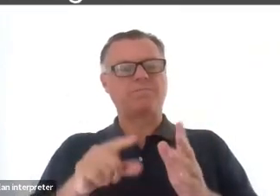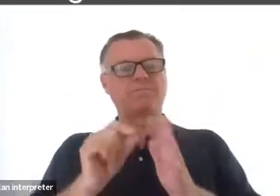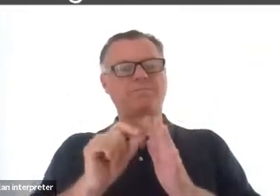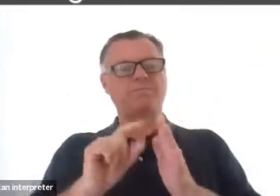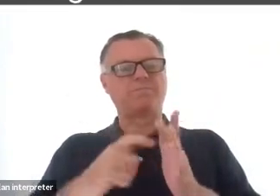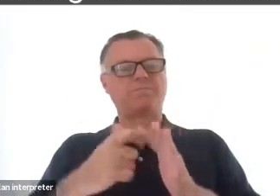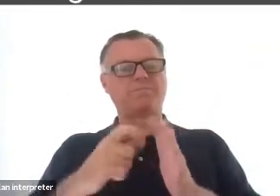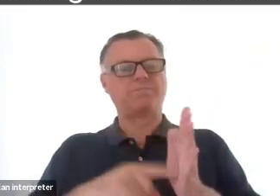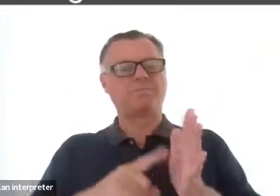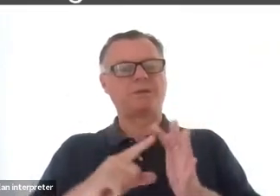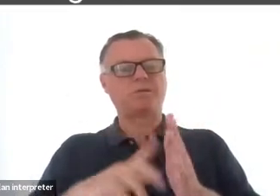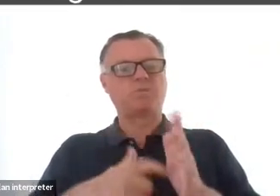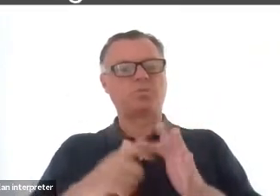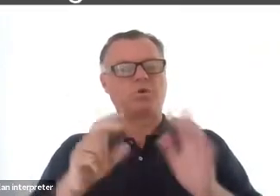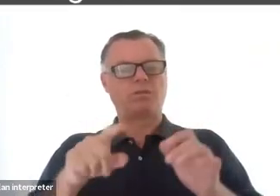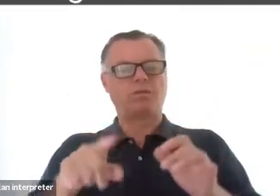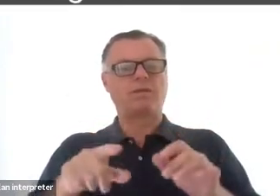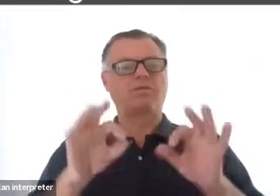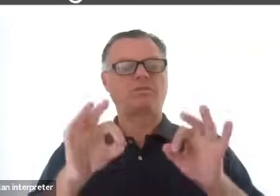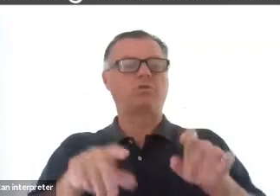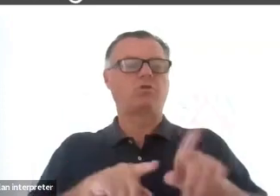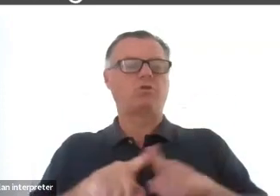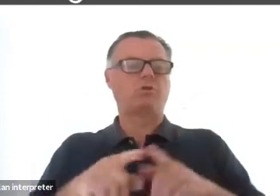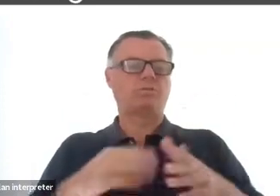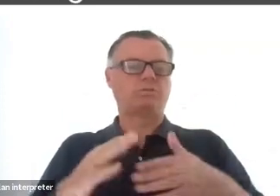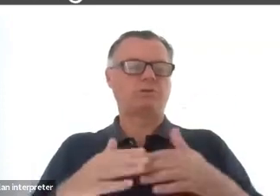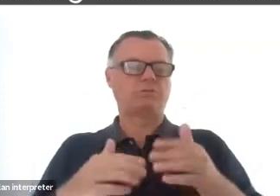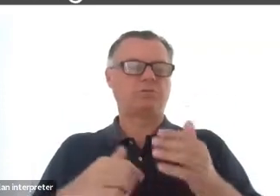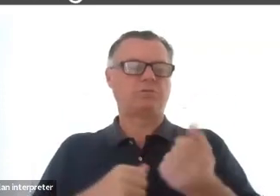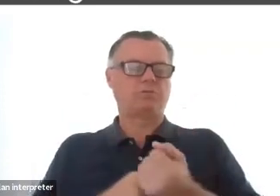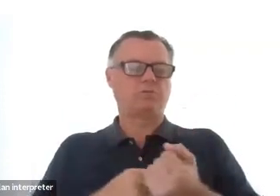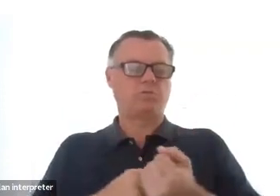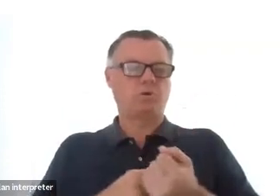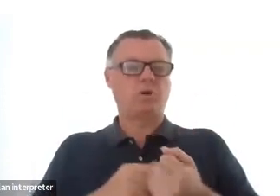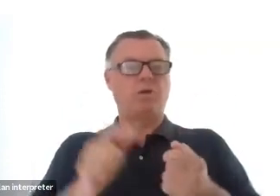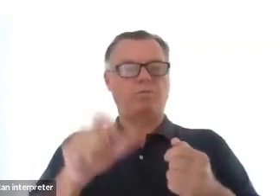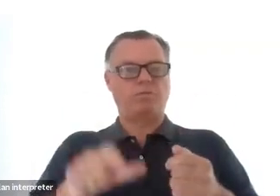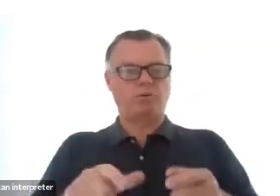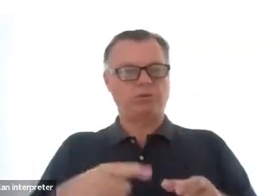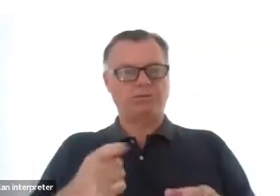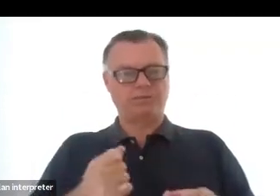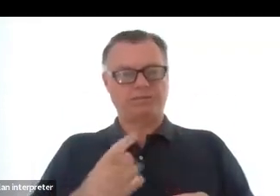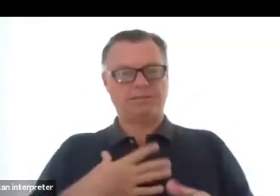help learners understand learning and take ownership of it.